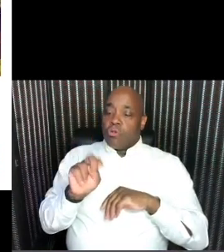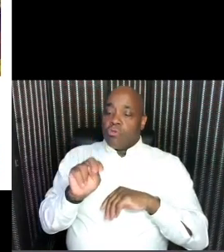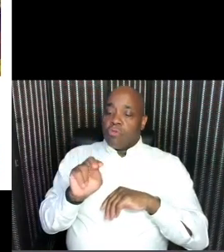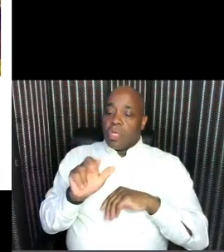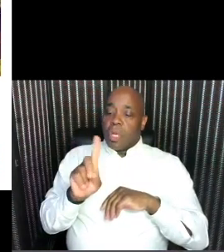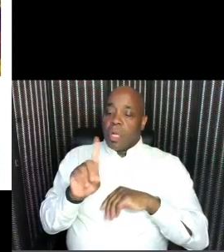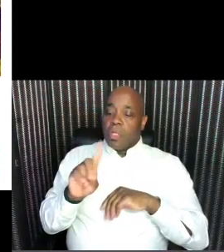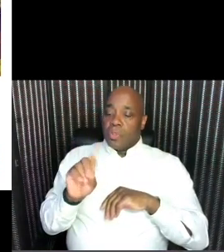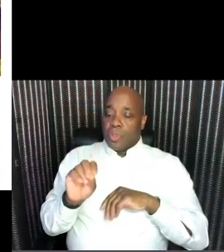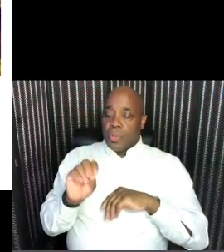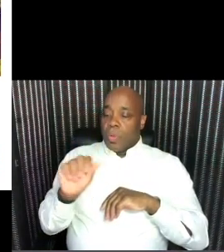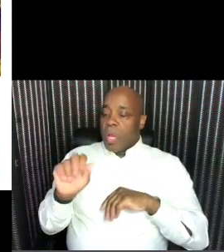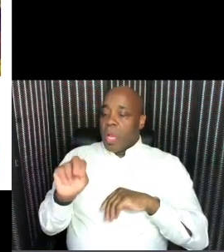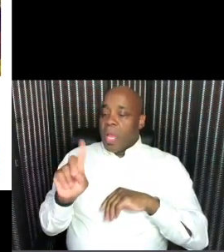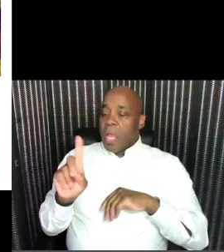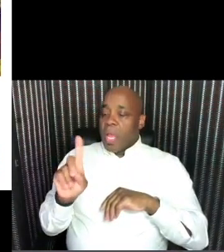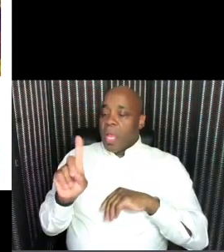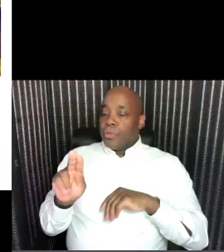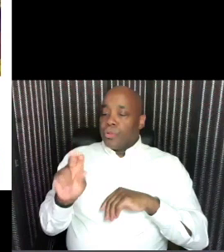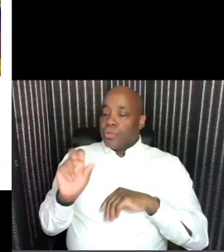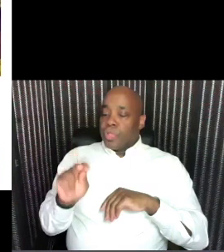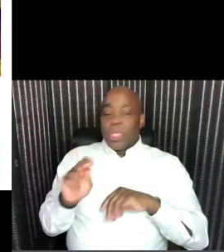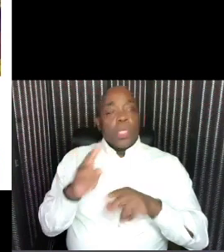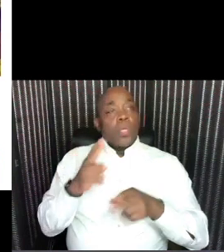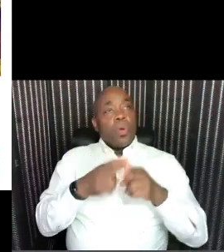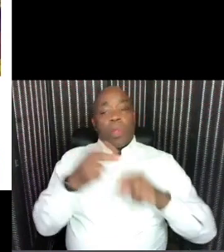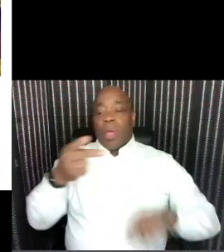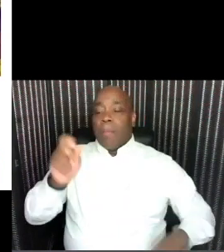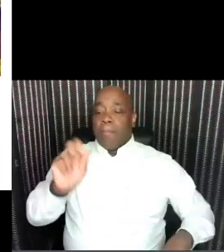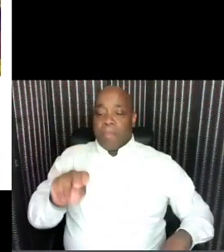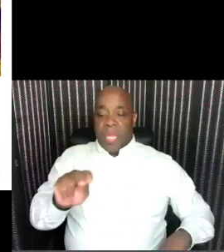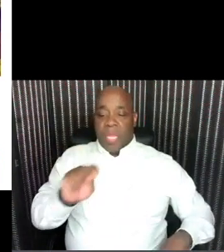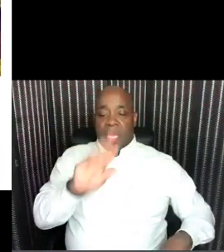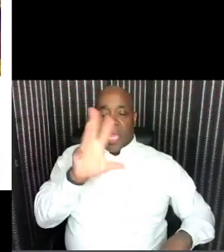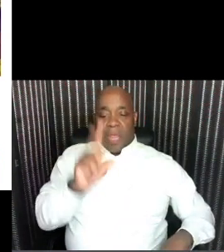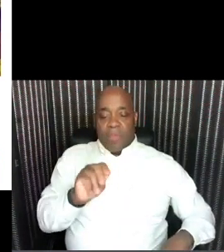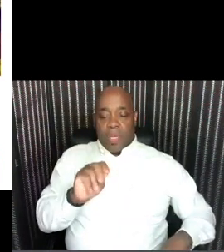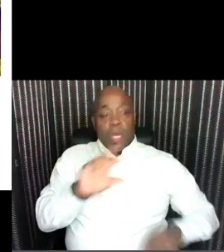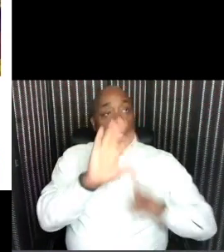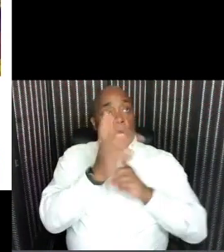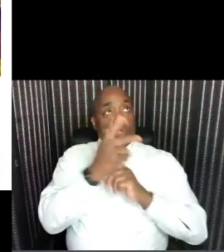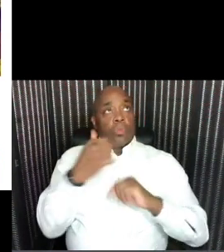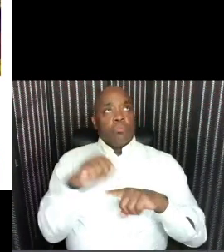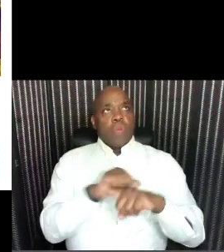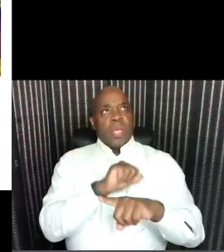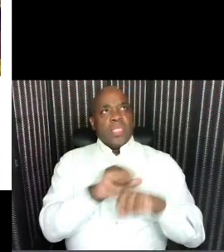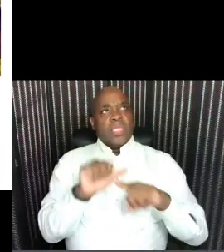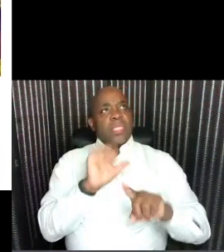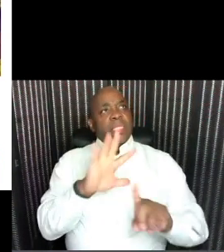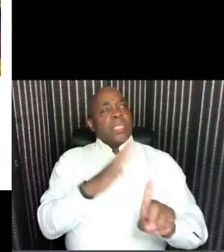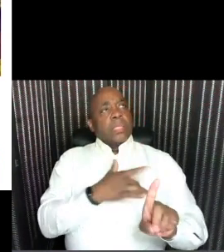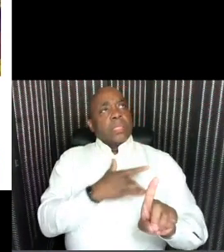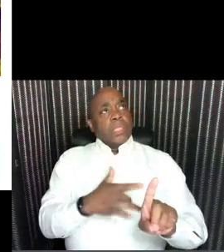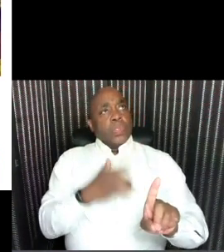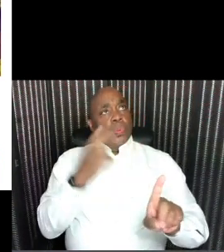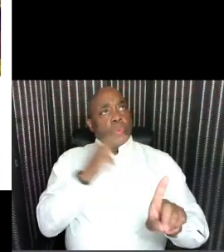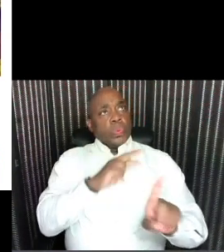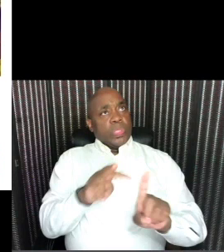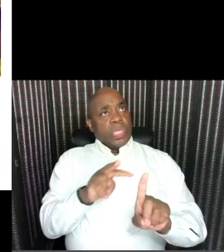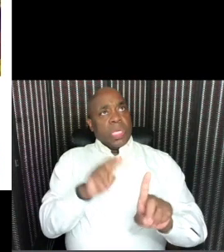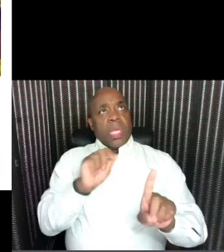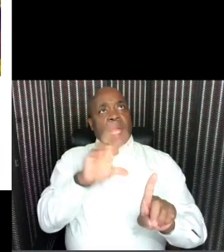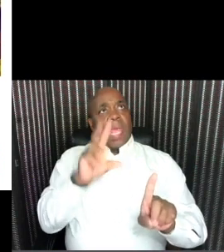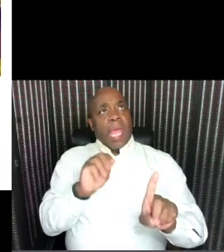a pan-African cultural practice. And its tendency to see within Afrofuturism a set